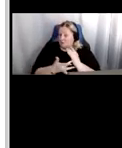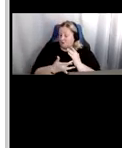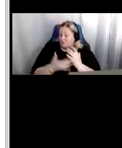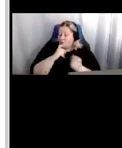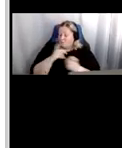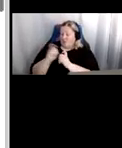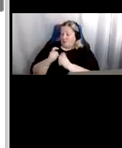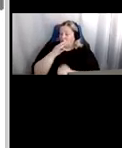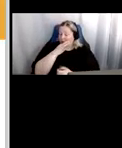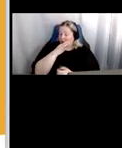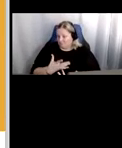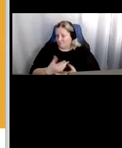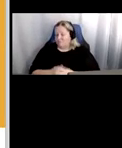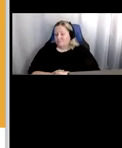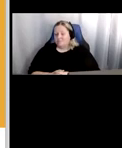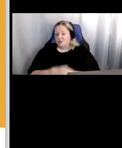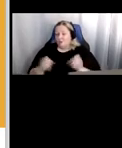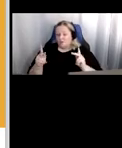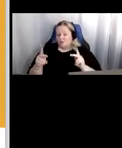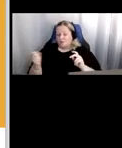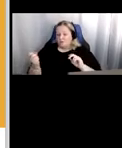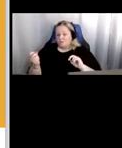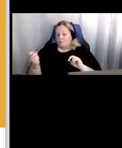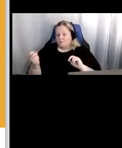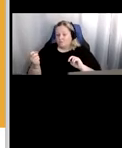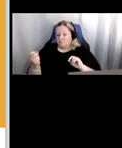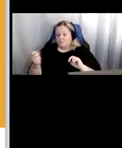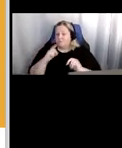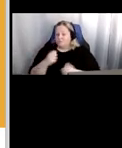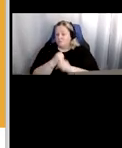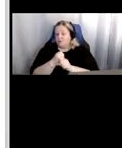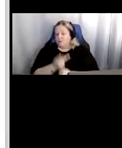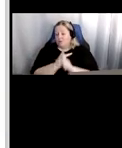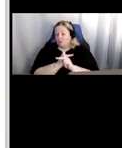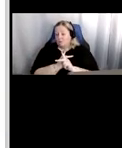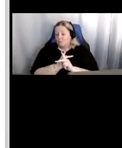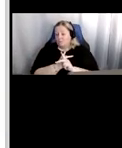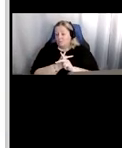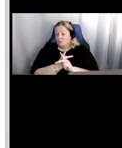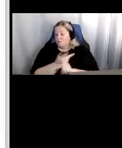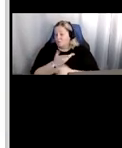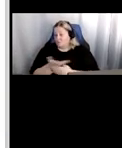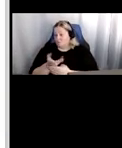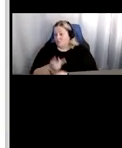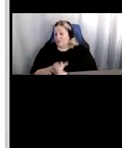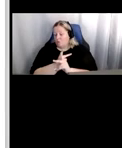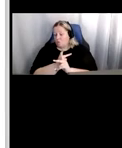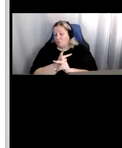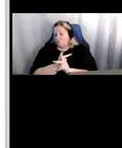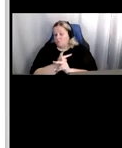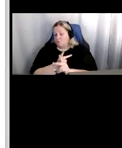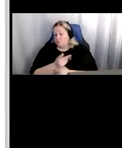in. Okay, so in order to make a loan, you would go to the device loans. You can go to borrow